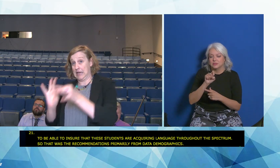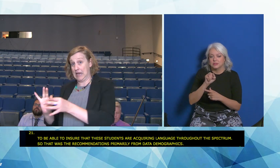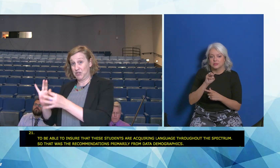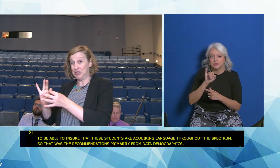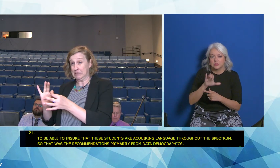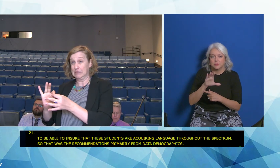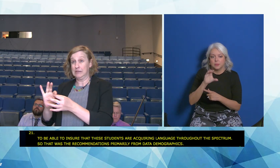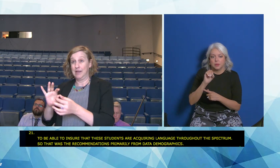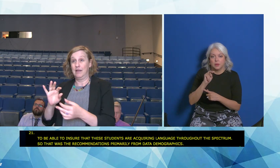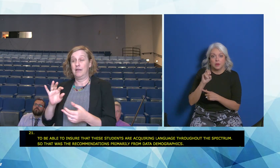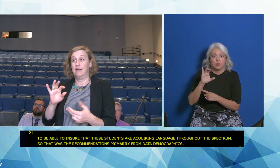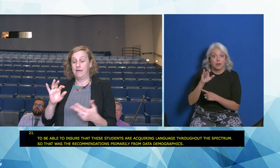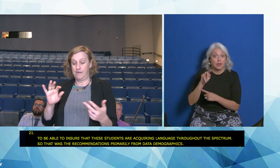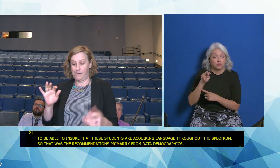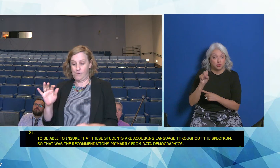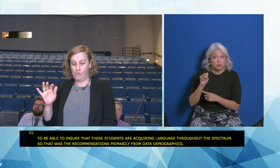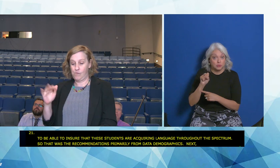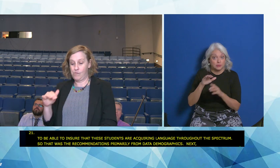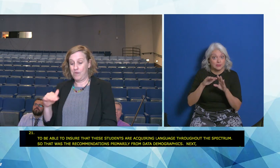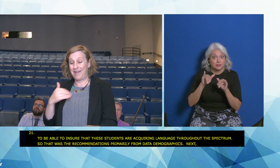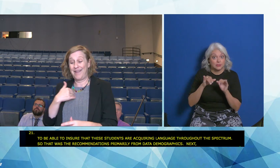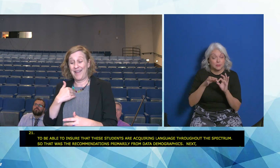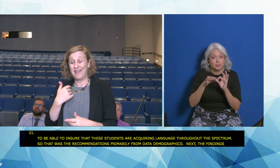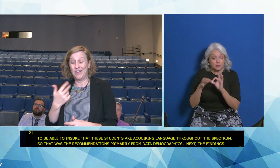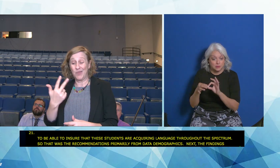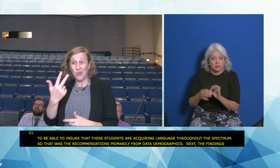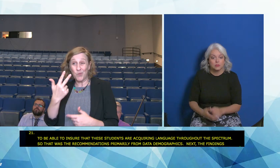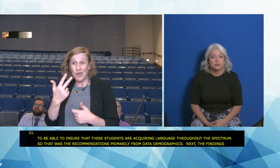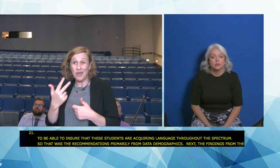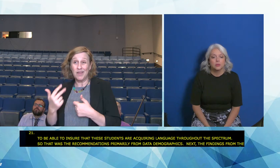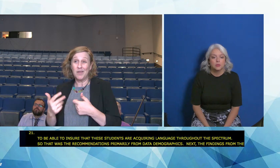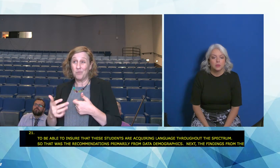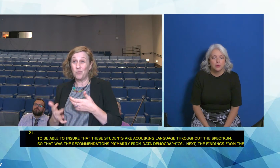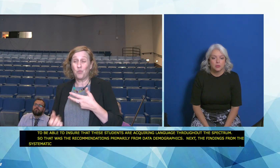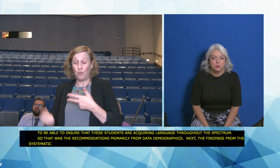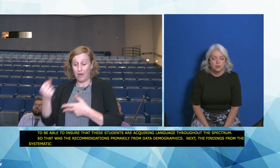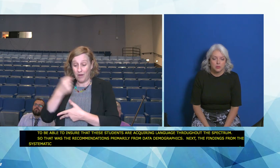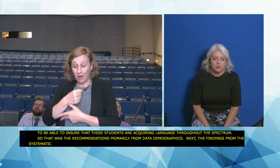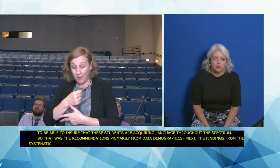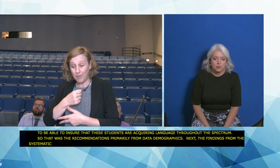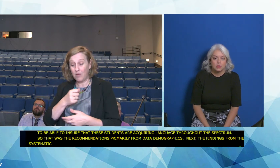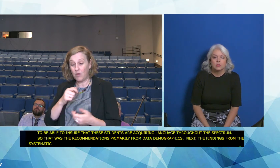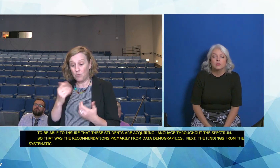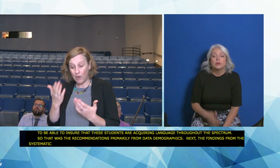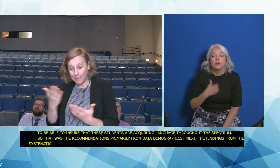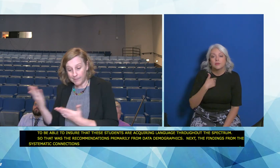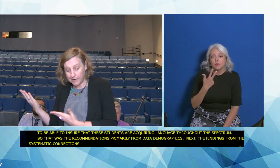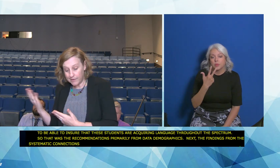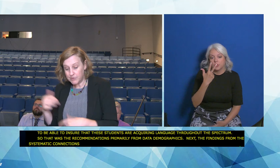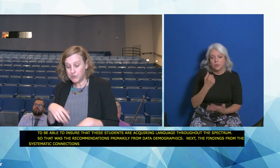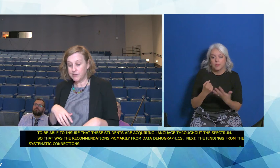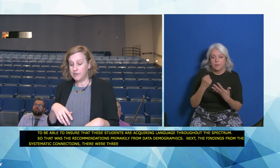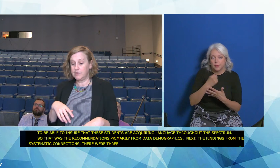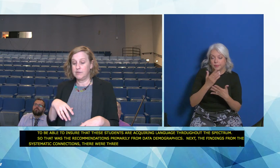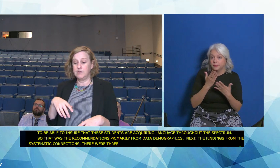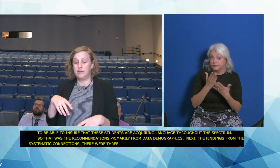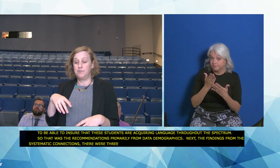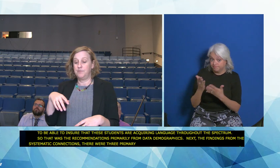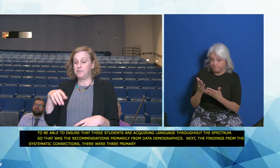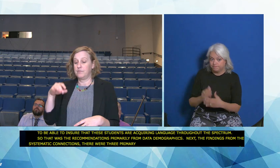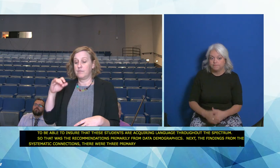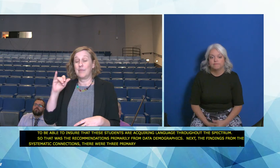Next, the findings from the systematic connections. There were 3 primary